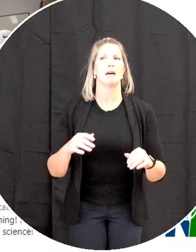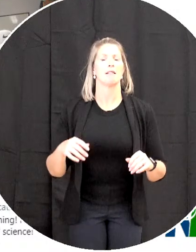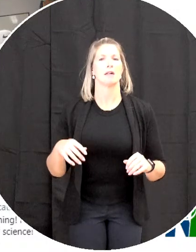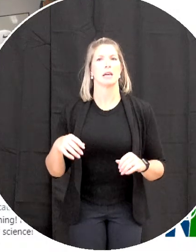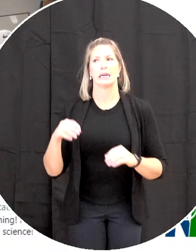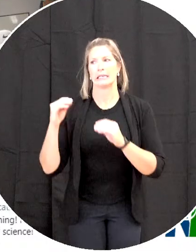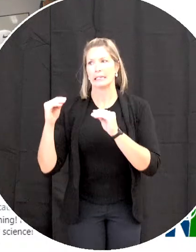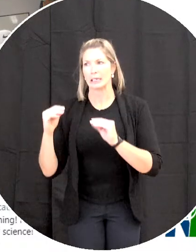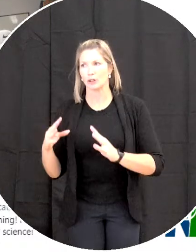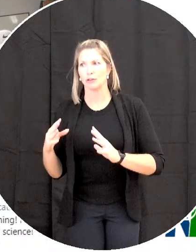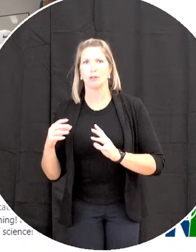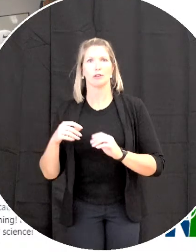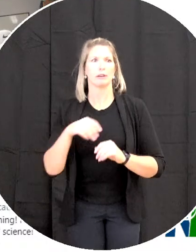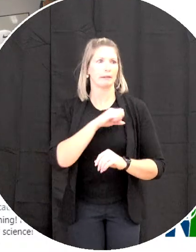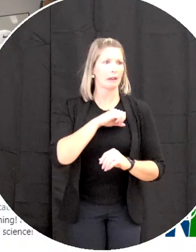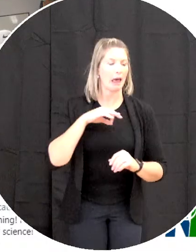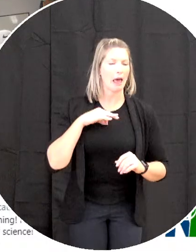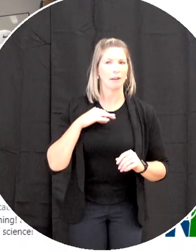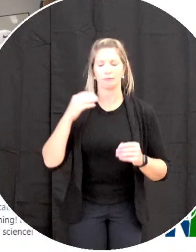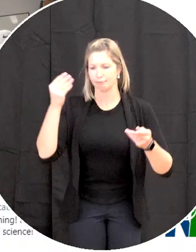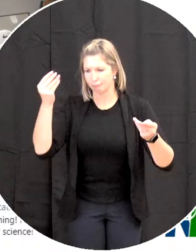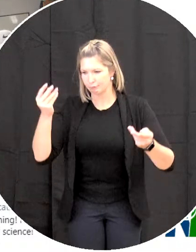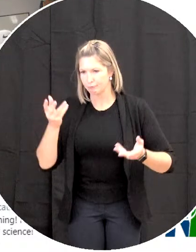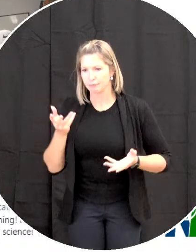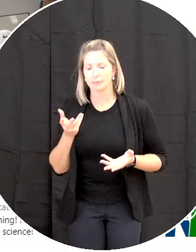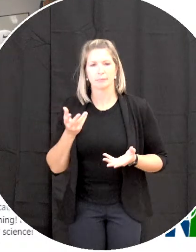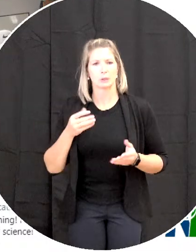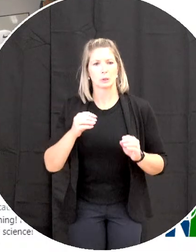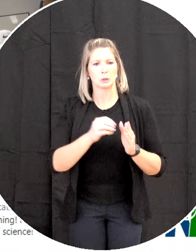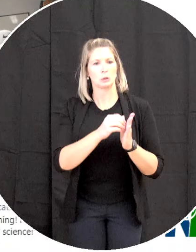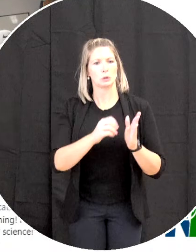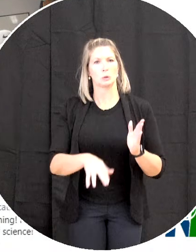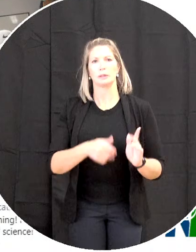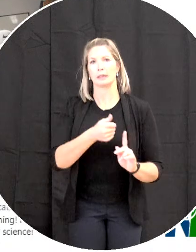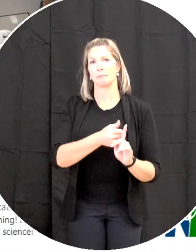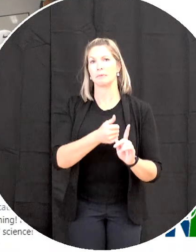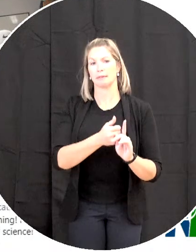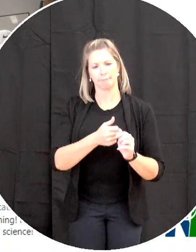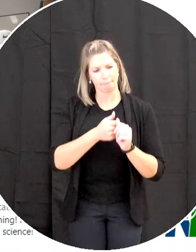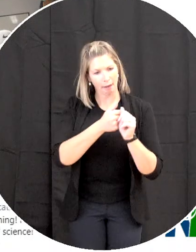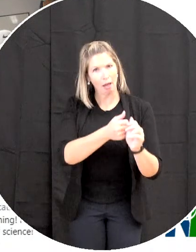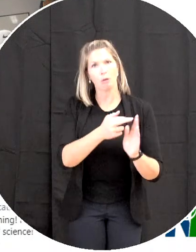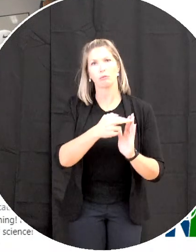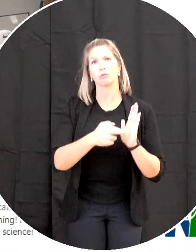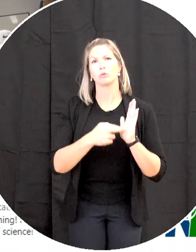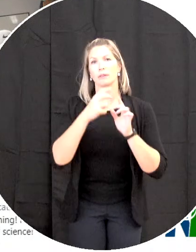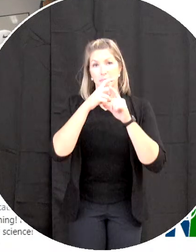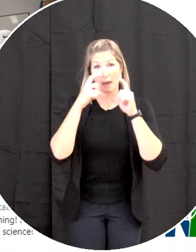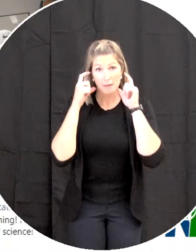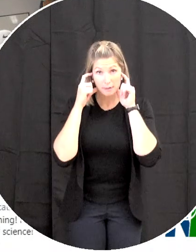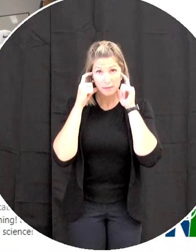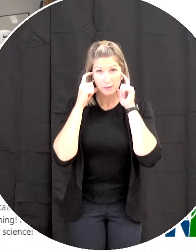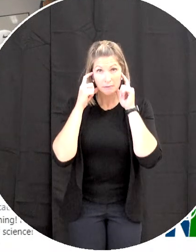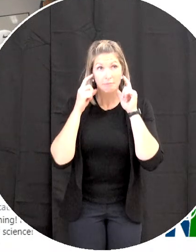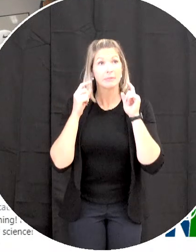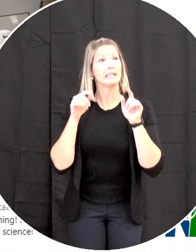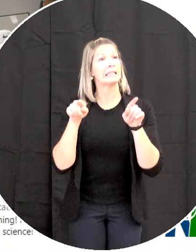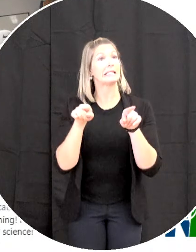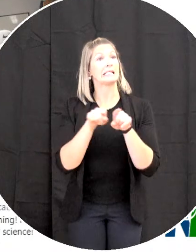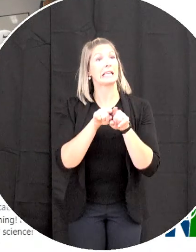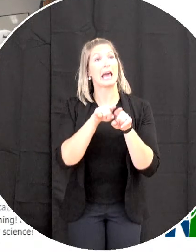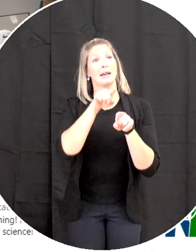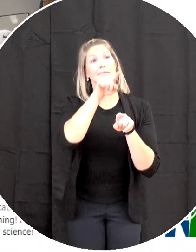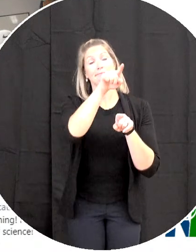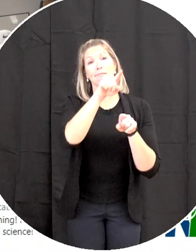our administrators around that our students are complying with the mask rules, just like they are here in the photo from Indian